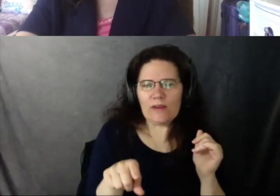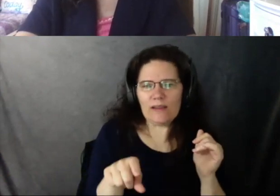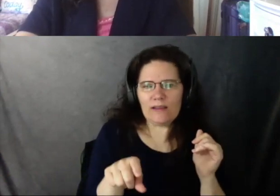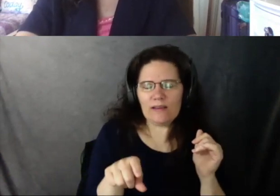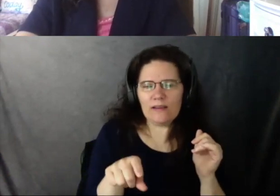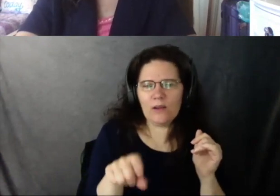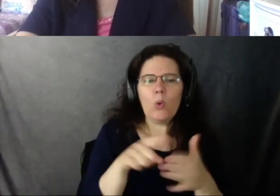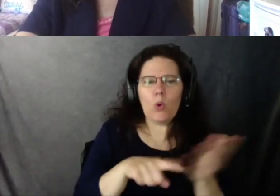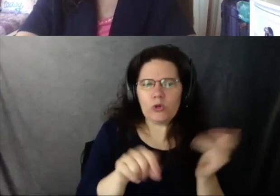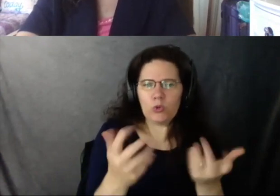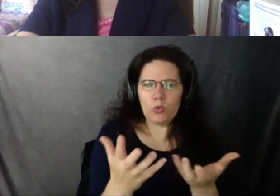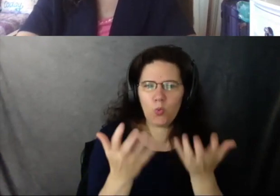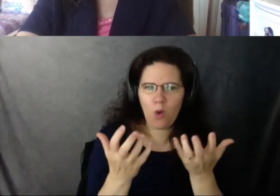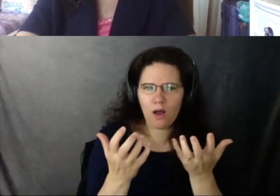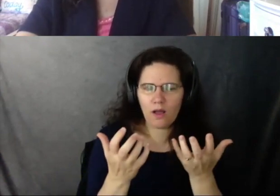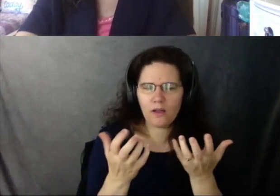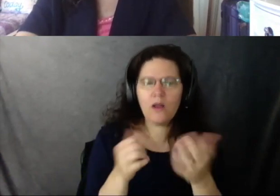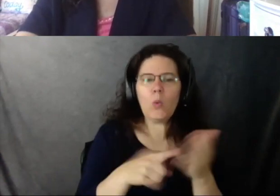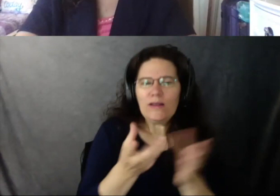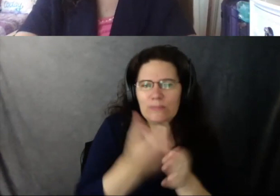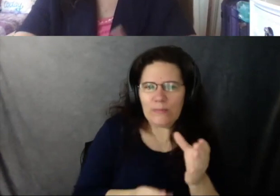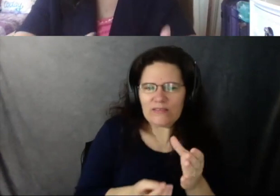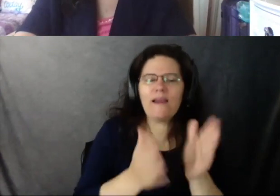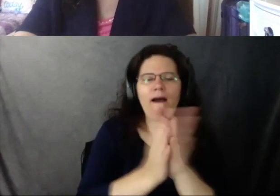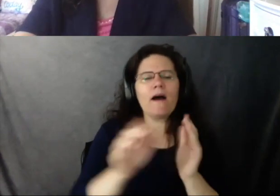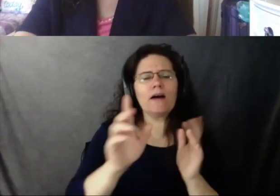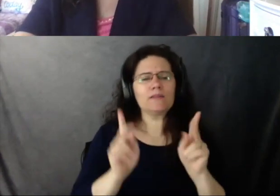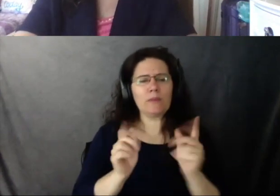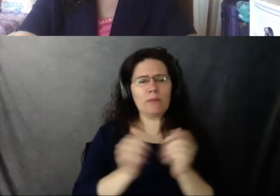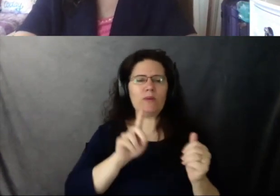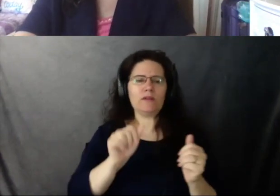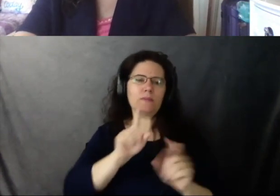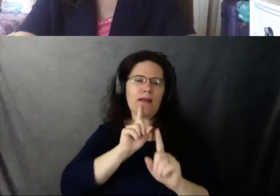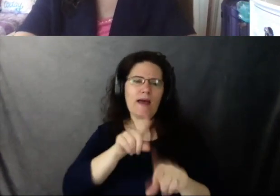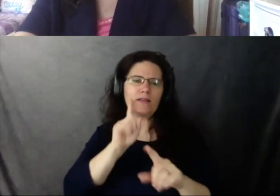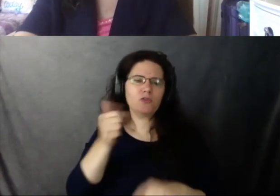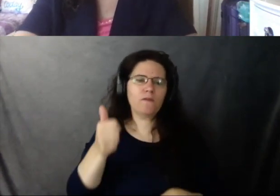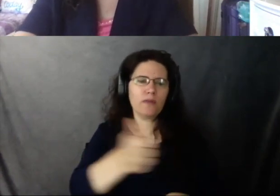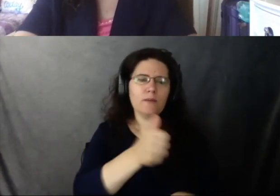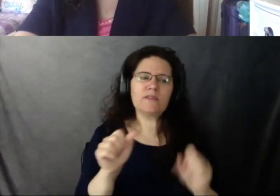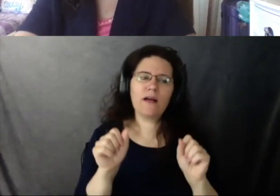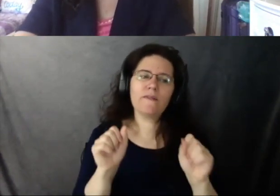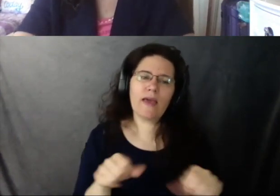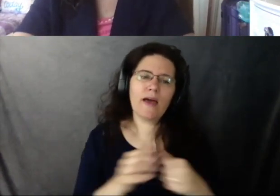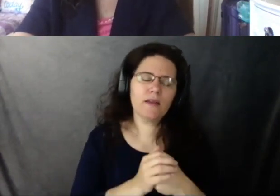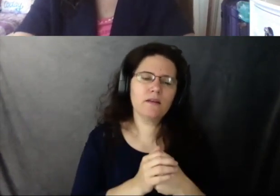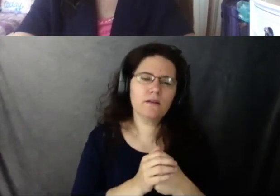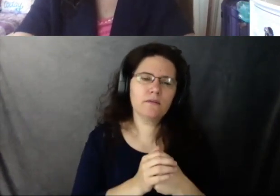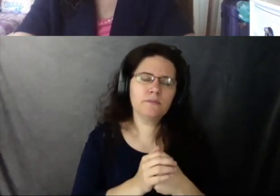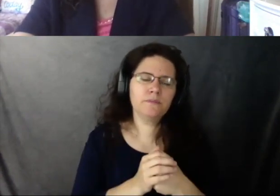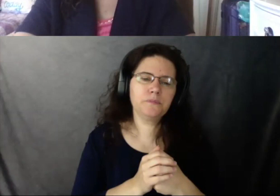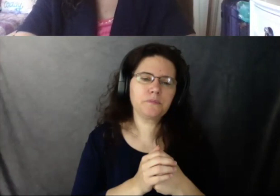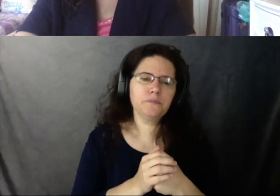need, or perhaps even how other people can partner with them